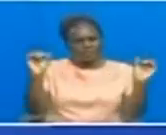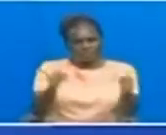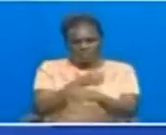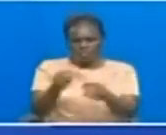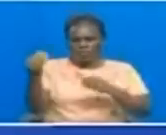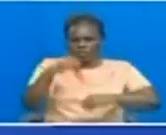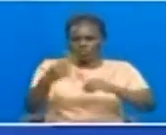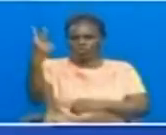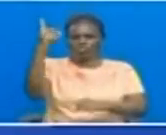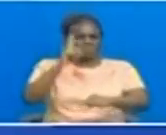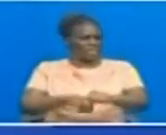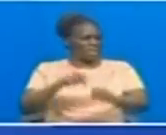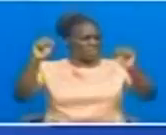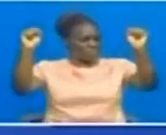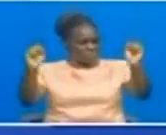vote twice.